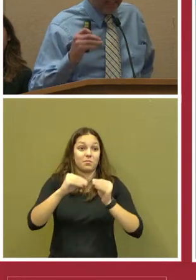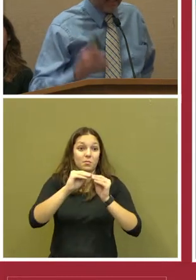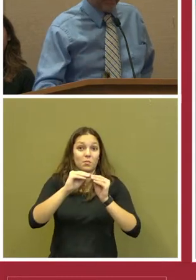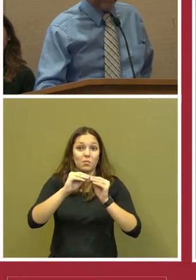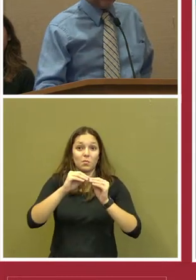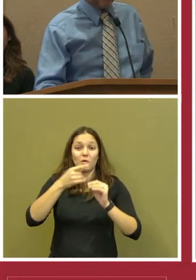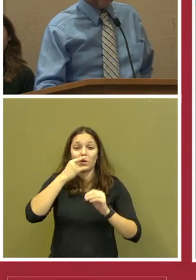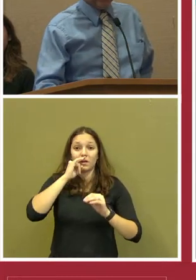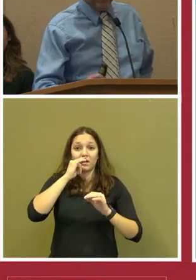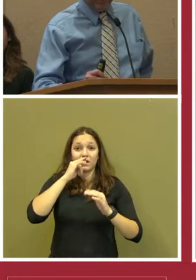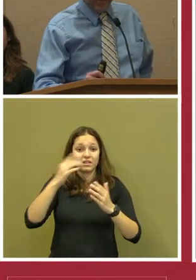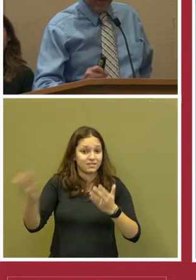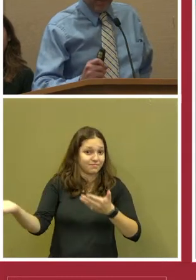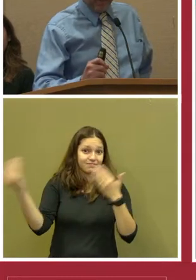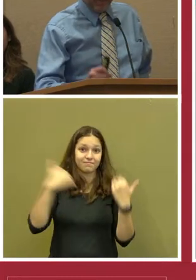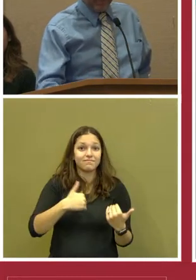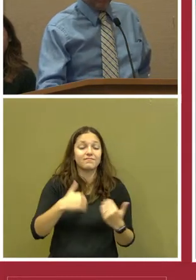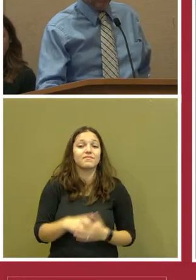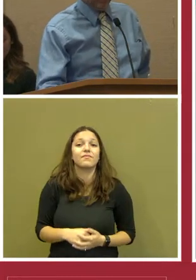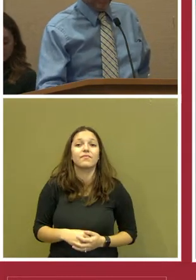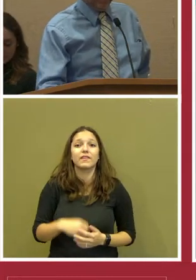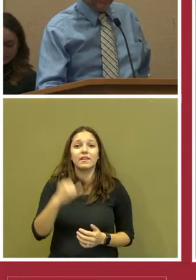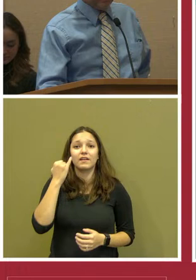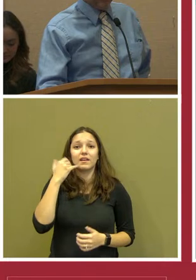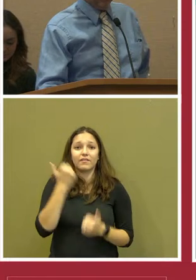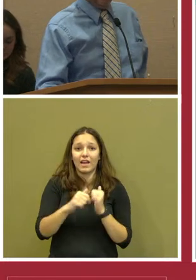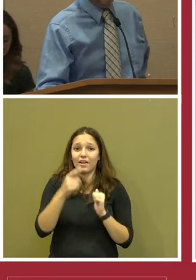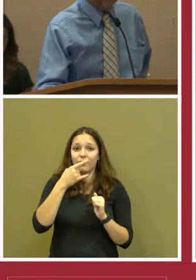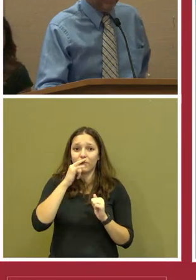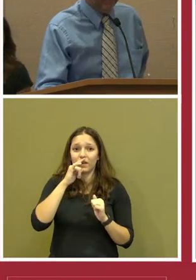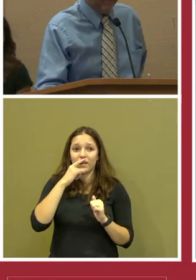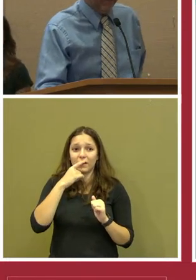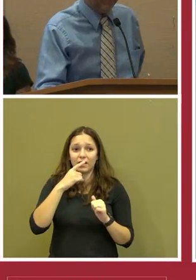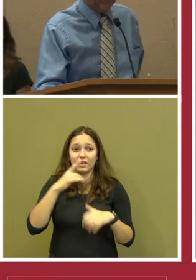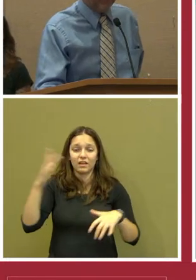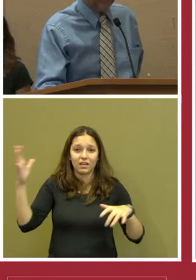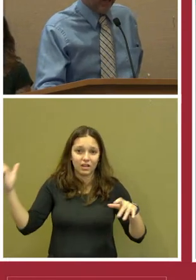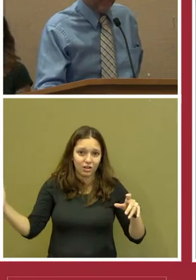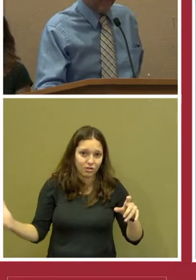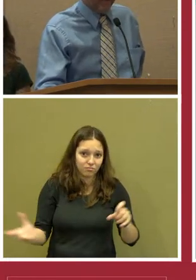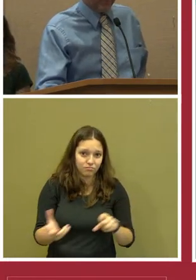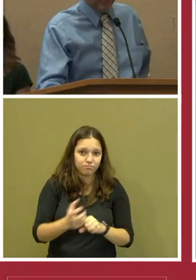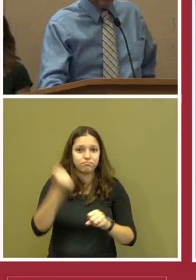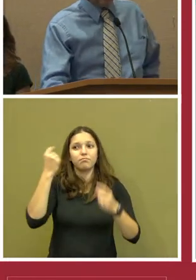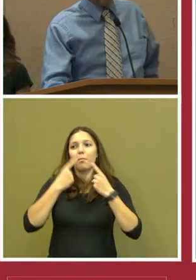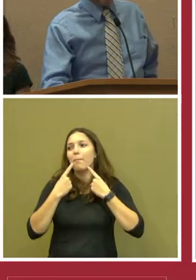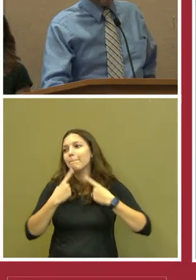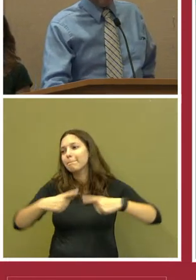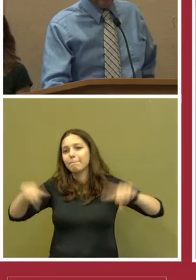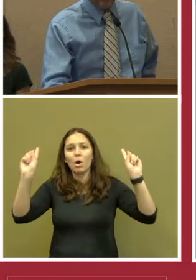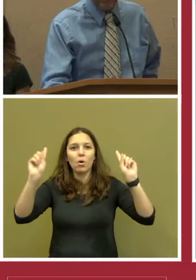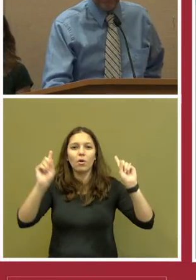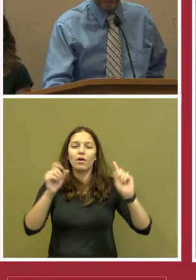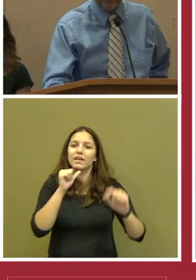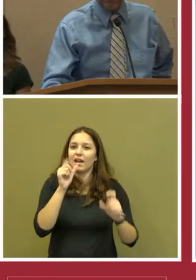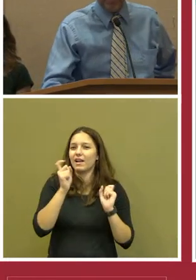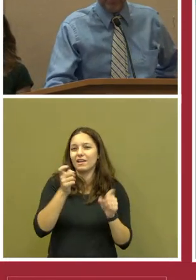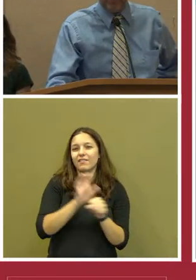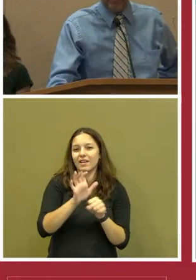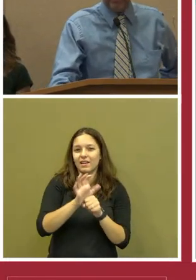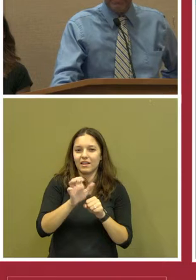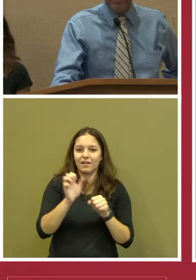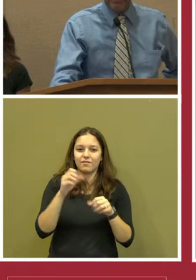If every single kid is hitting a home run, then we're not giving enough students a chance, I think. So we're gonna try to increase